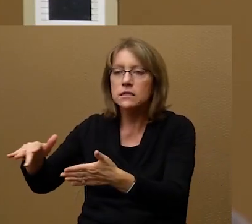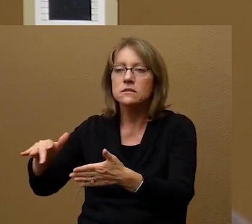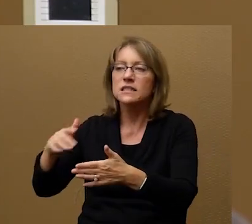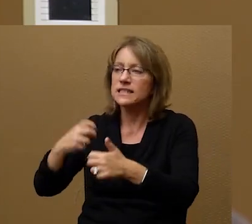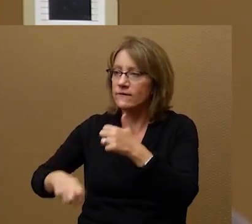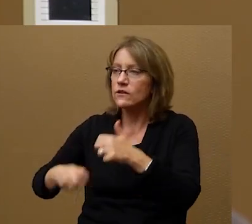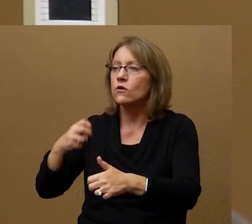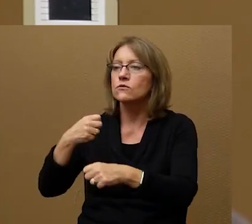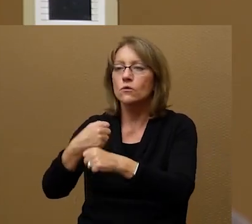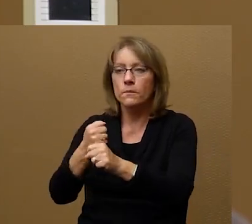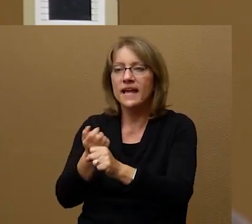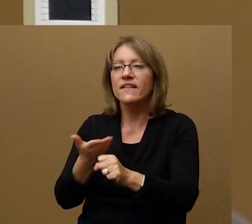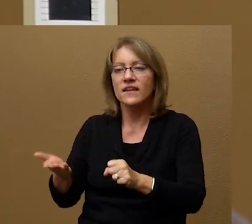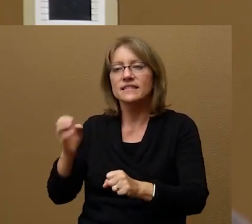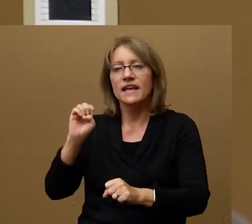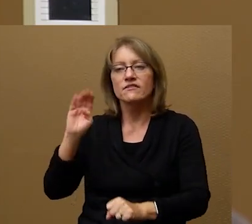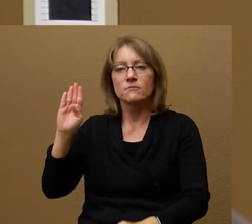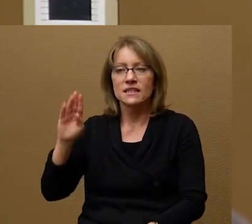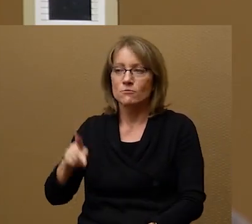evidence-based.